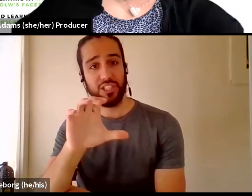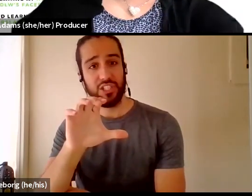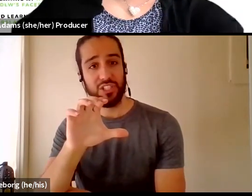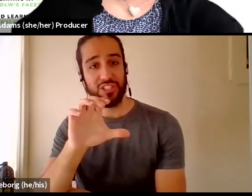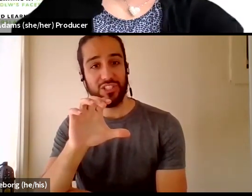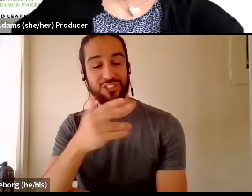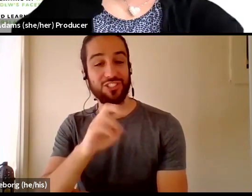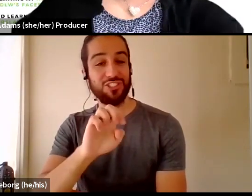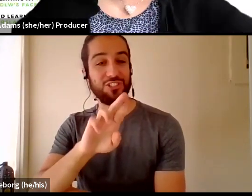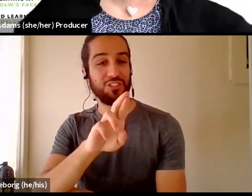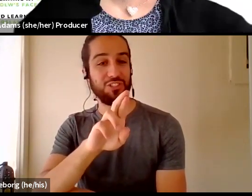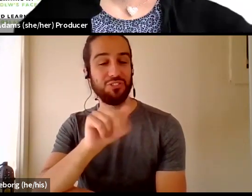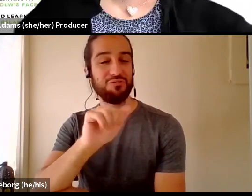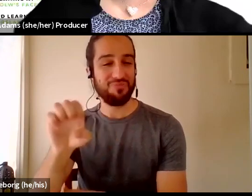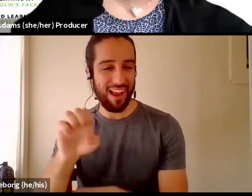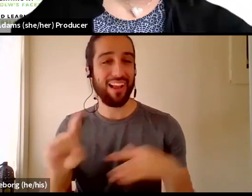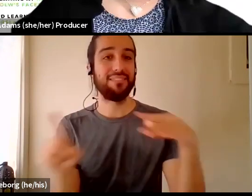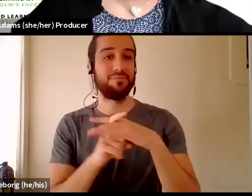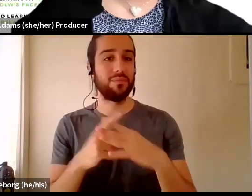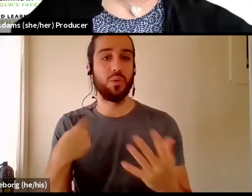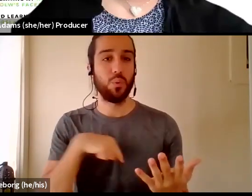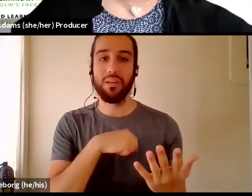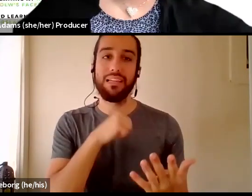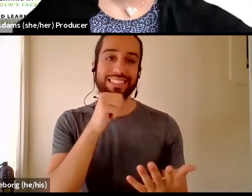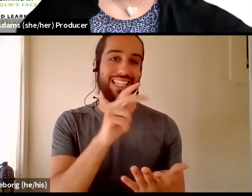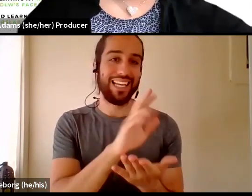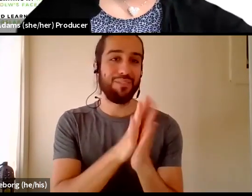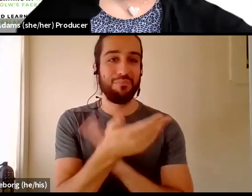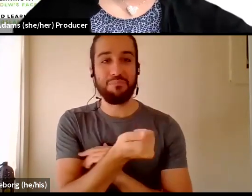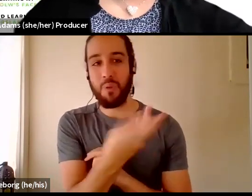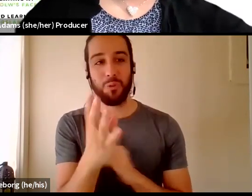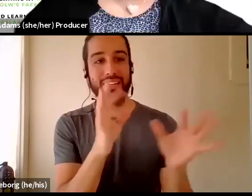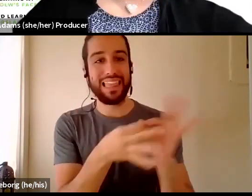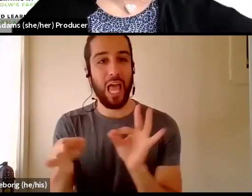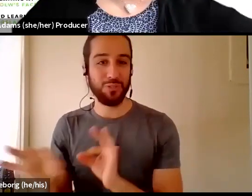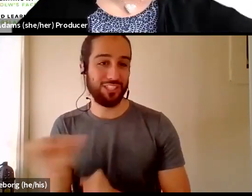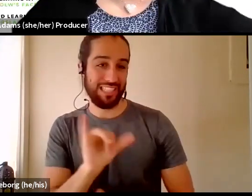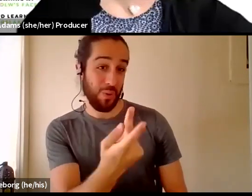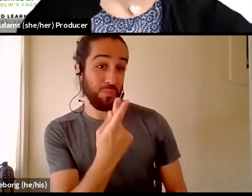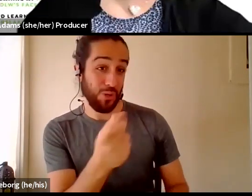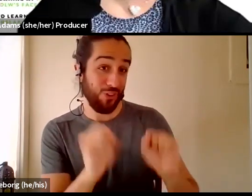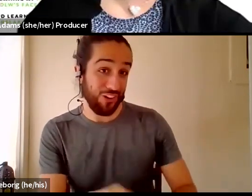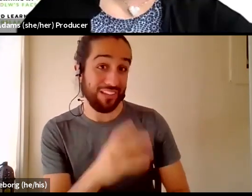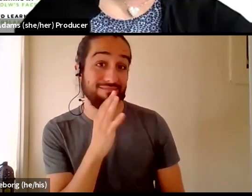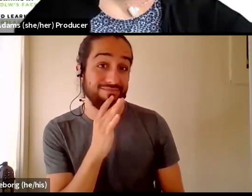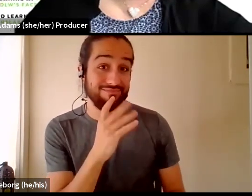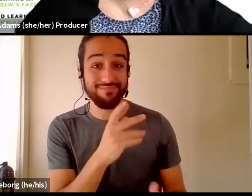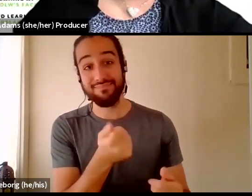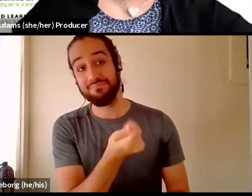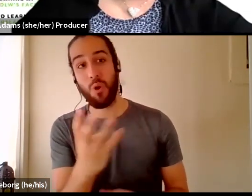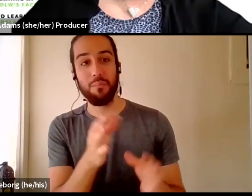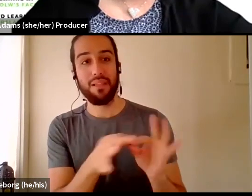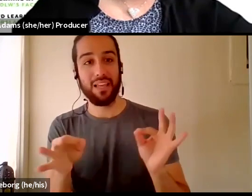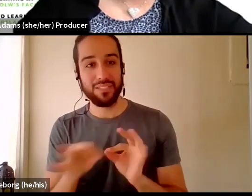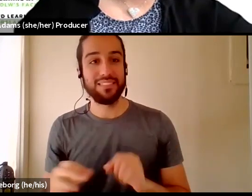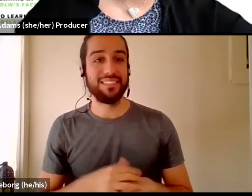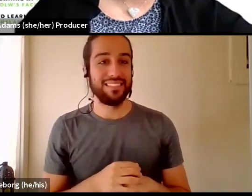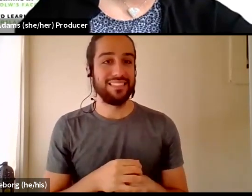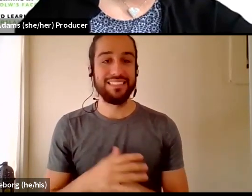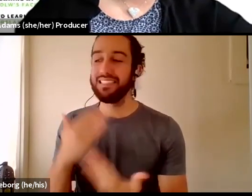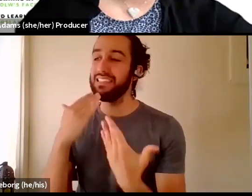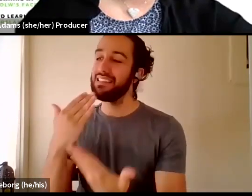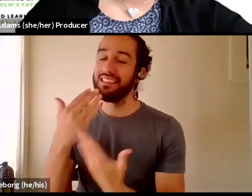thinking that we didn't go into multiple languages like we could. So bless that poor sign language guy. Thank